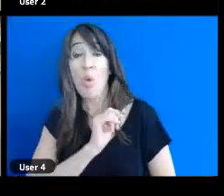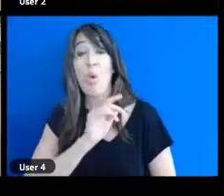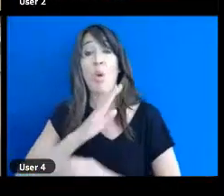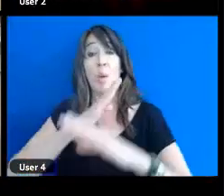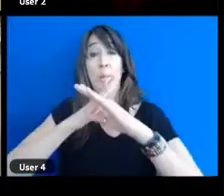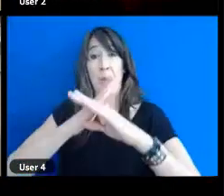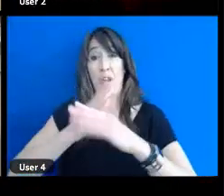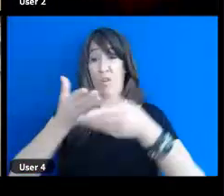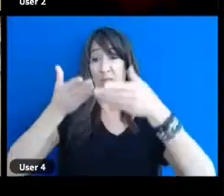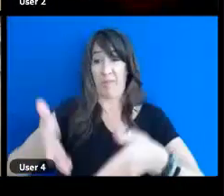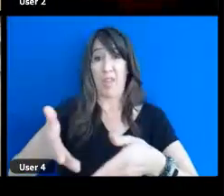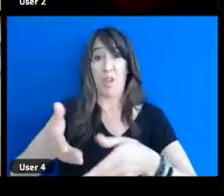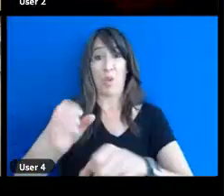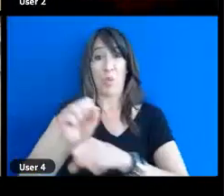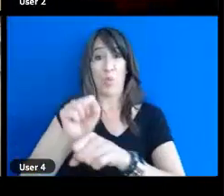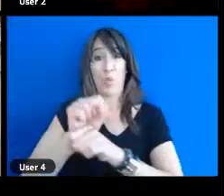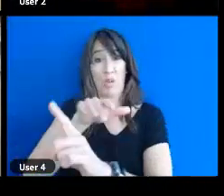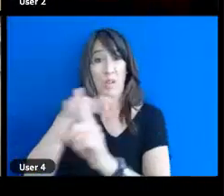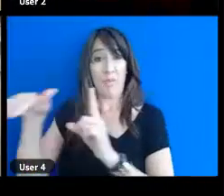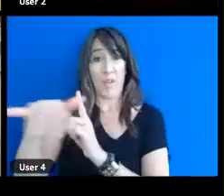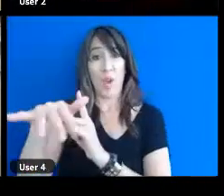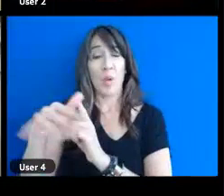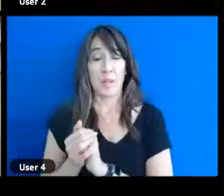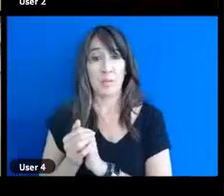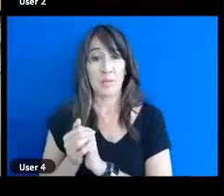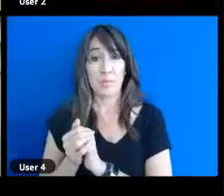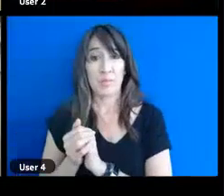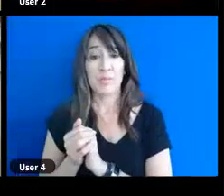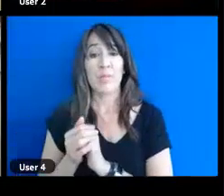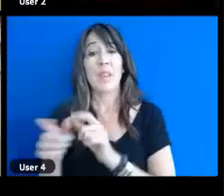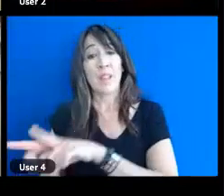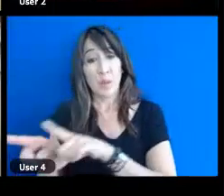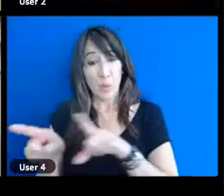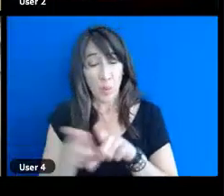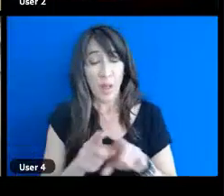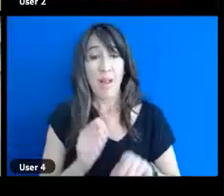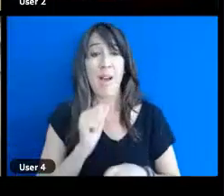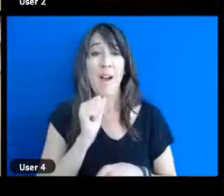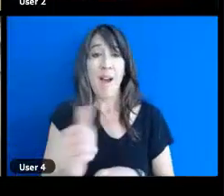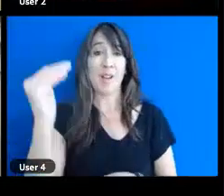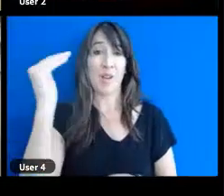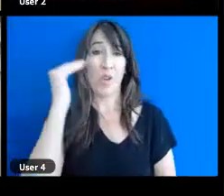Barriers can be personal barriers experienced by the individual or barriers that are present in the workplace.